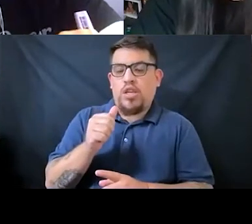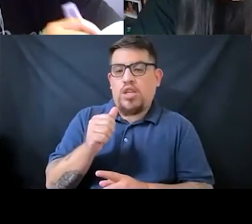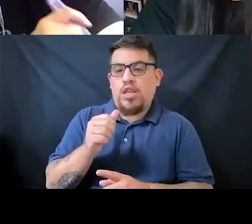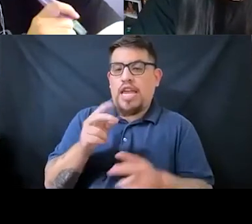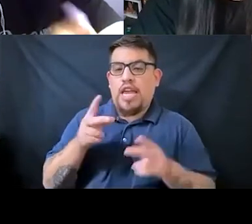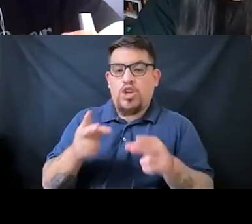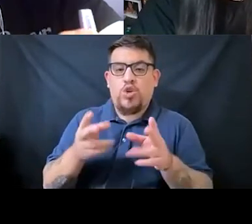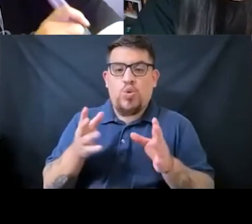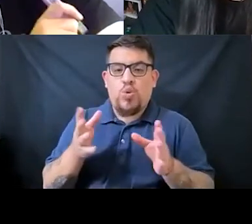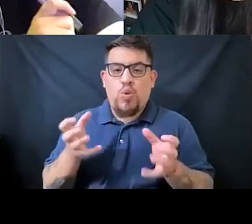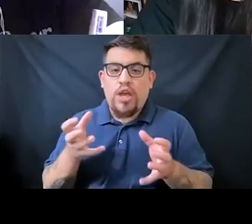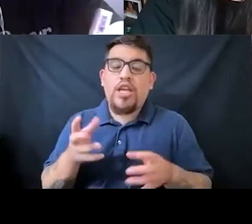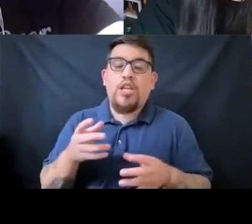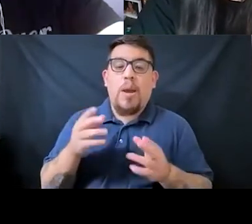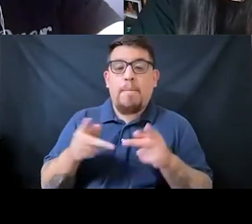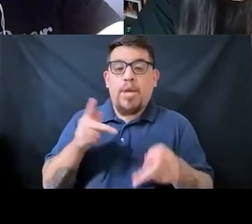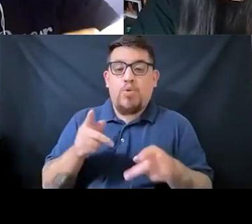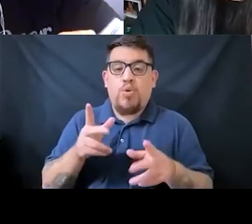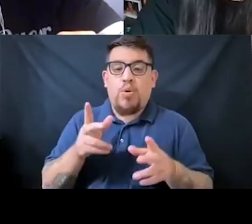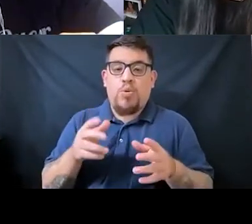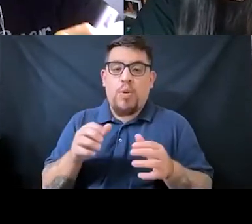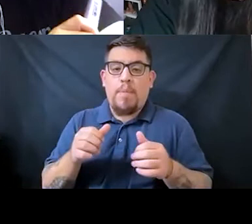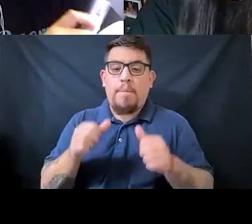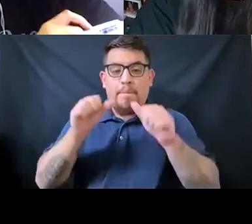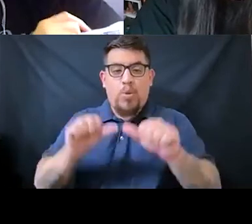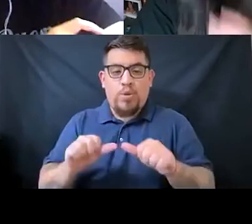do it and there are people who will put it out all over the world.